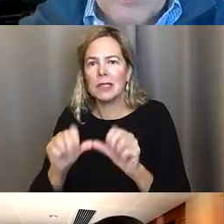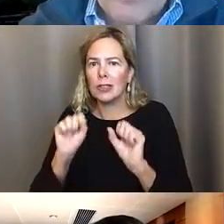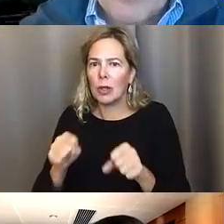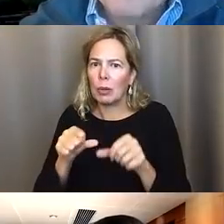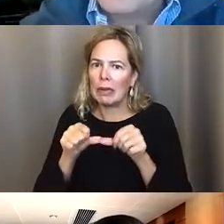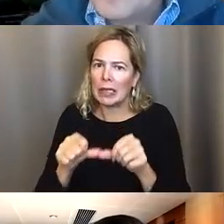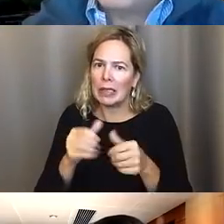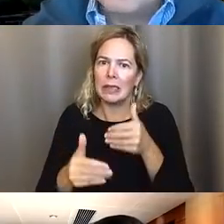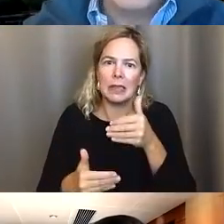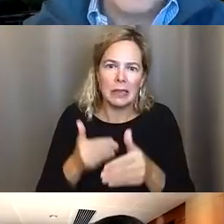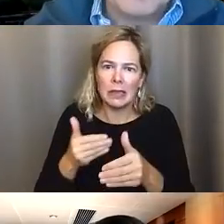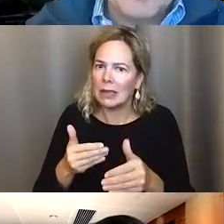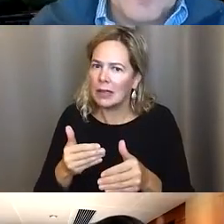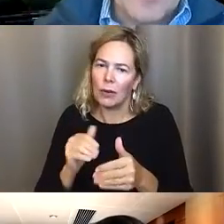not.